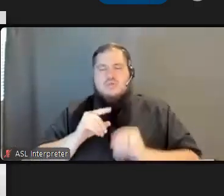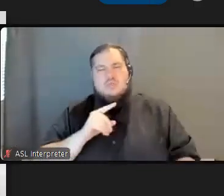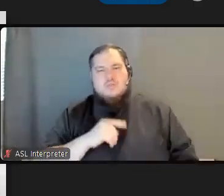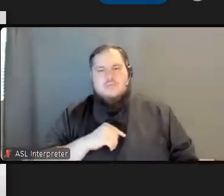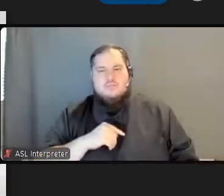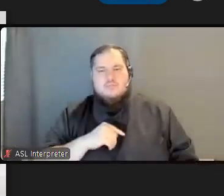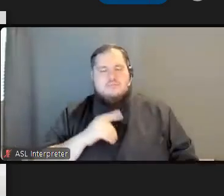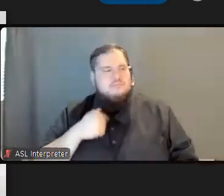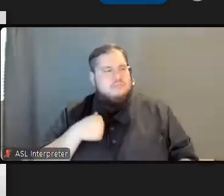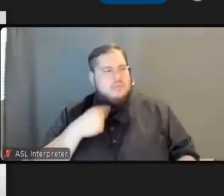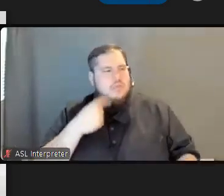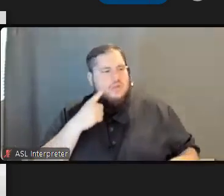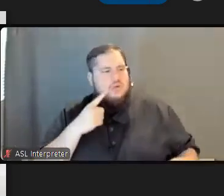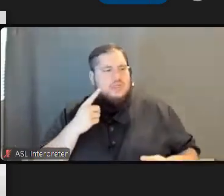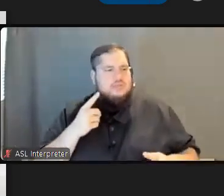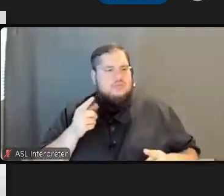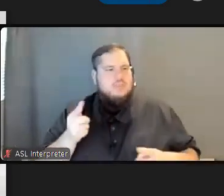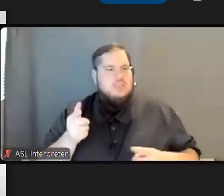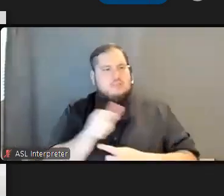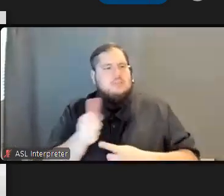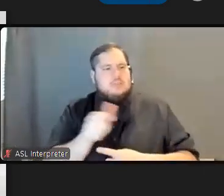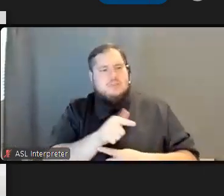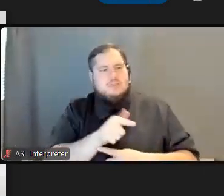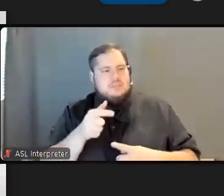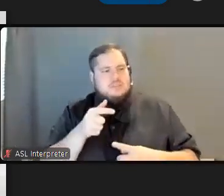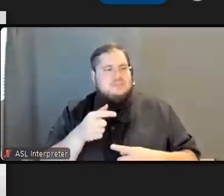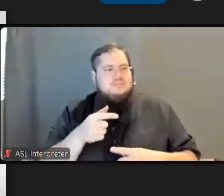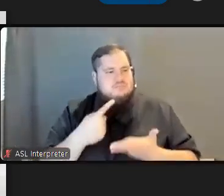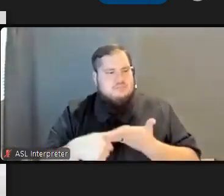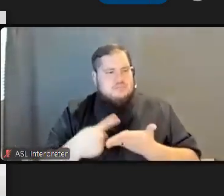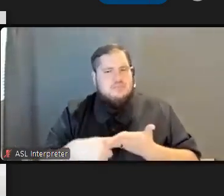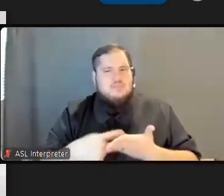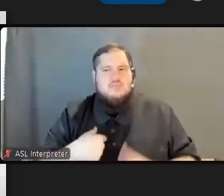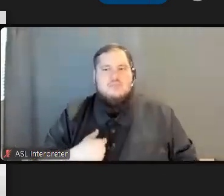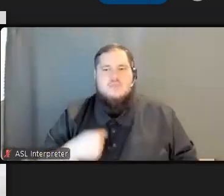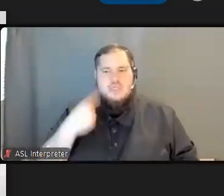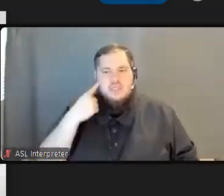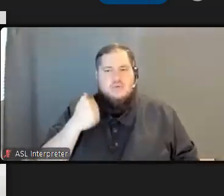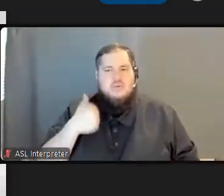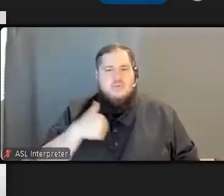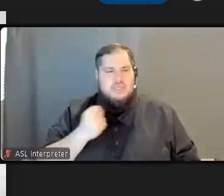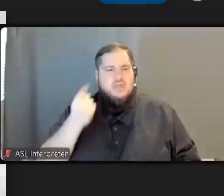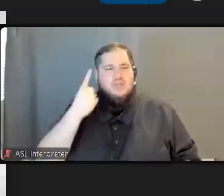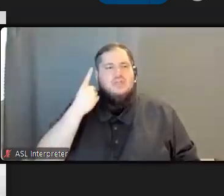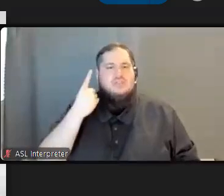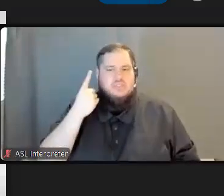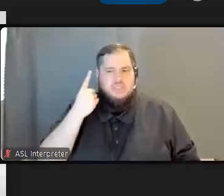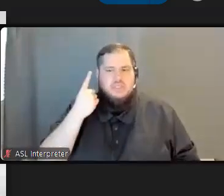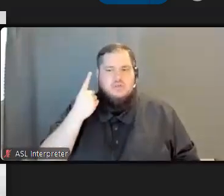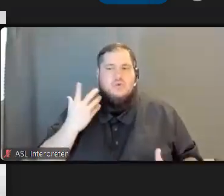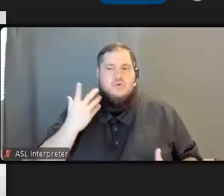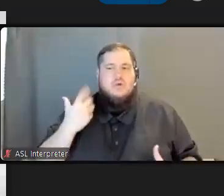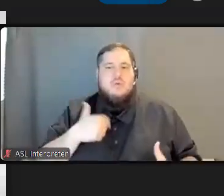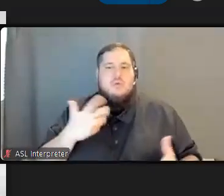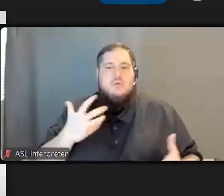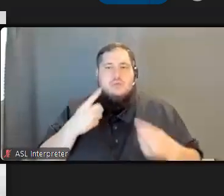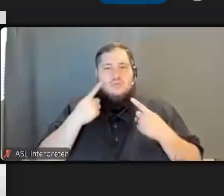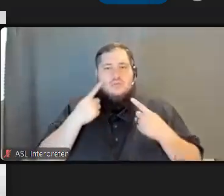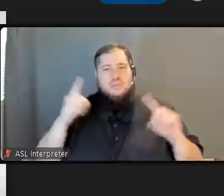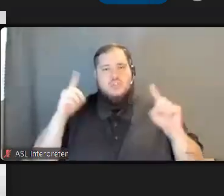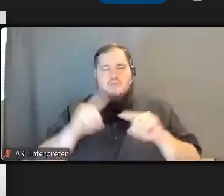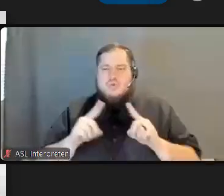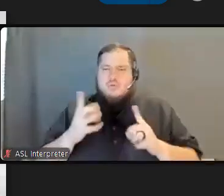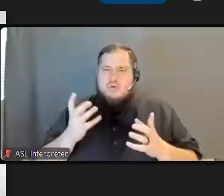I agree. Okay. Because I think we can understand the high level and what we want to achieve, but then we want to know like